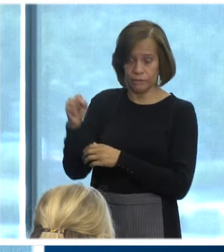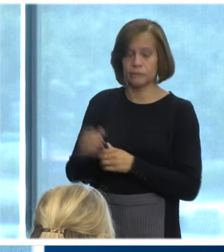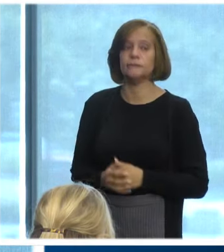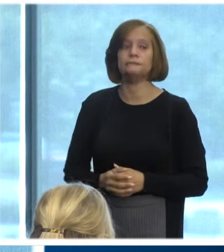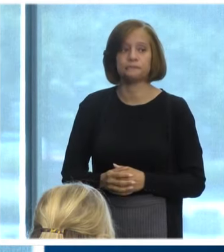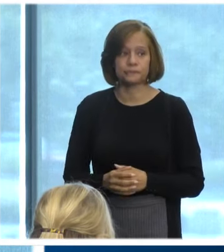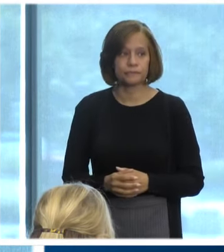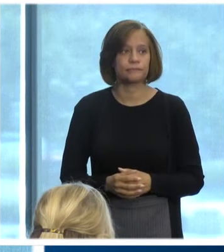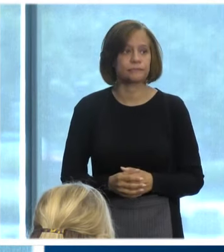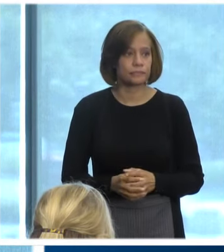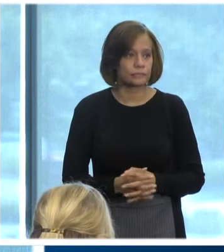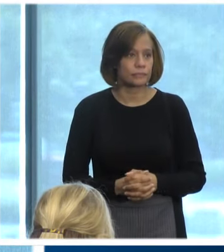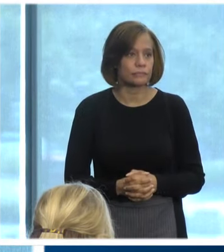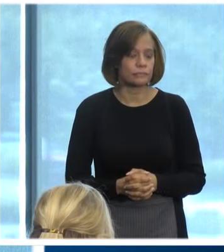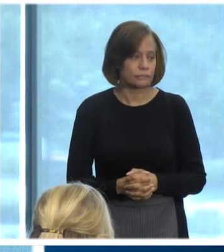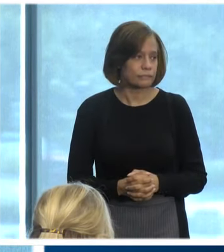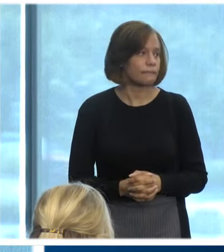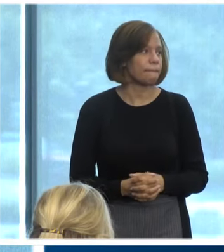I bring